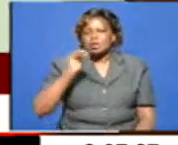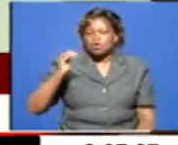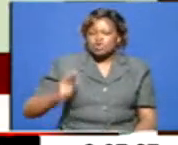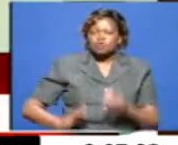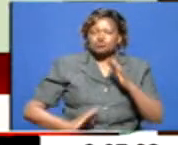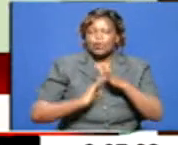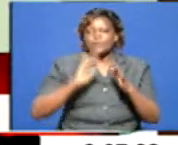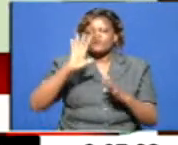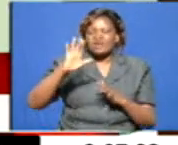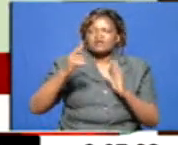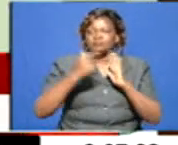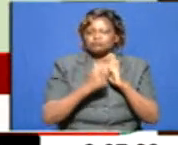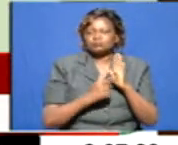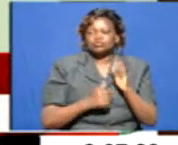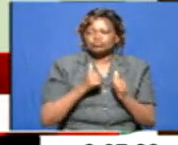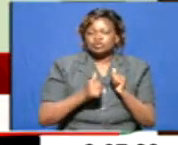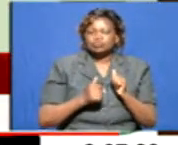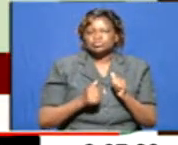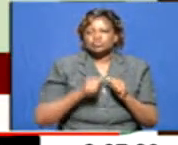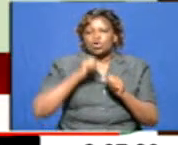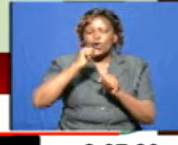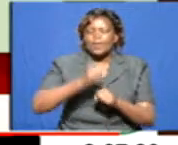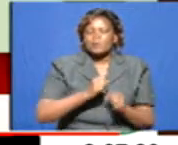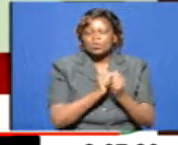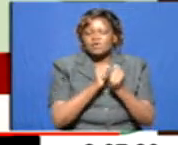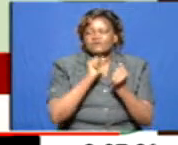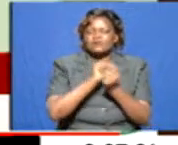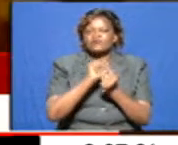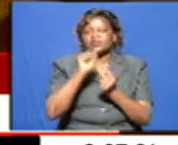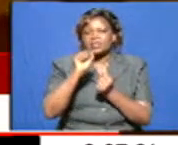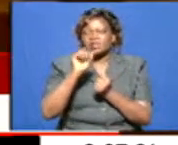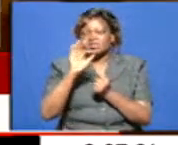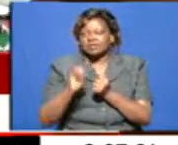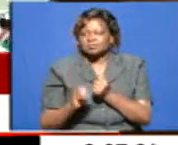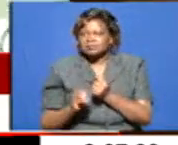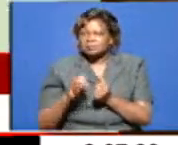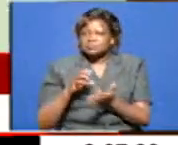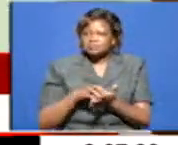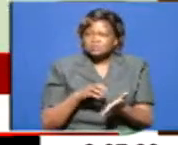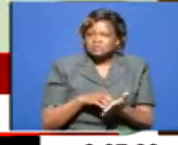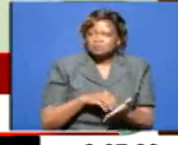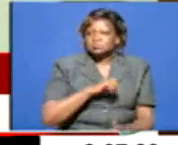five list are Homa Bay with 1530 cases, Kajiado with